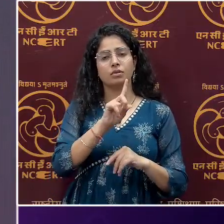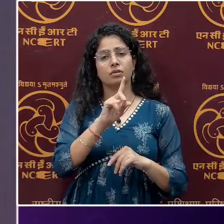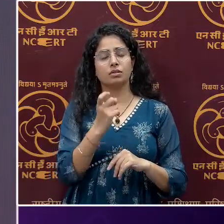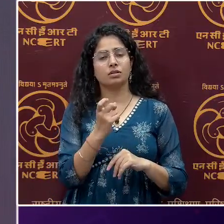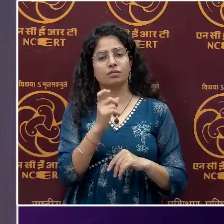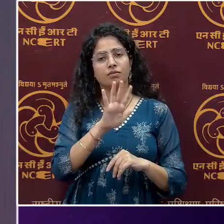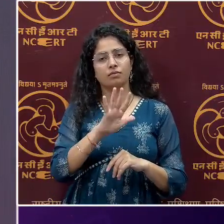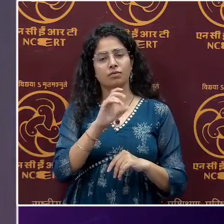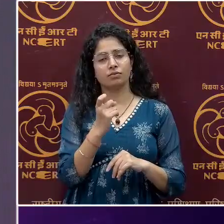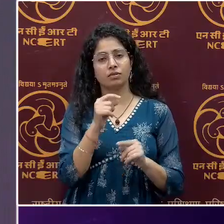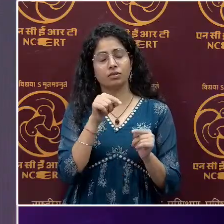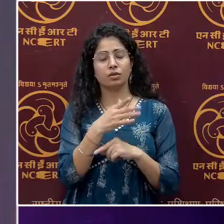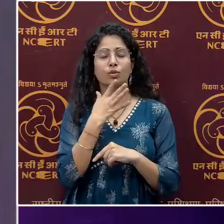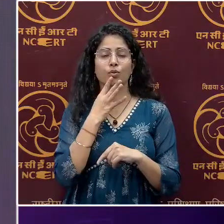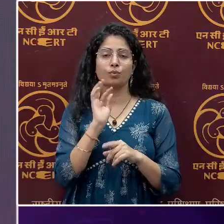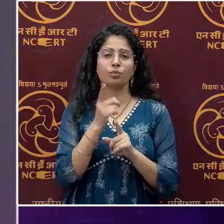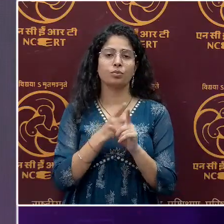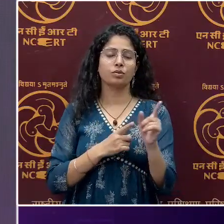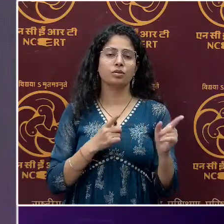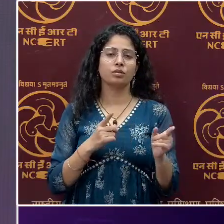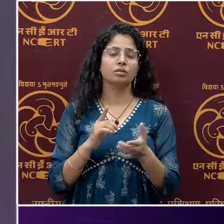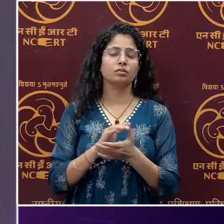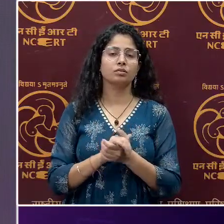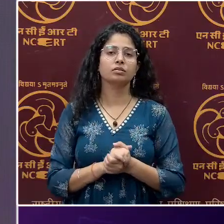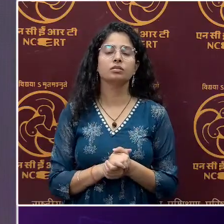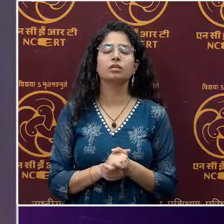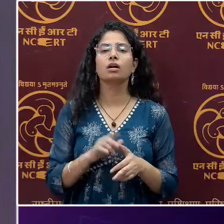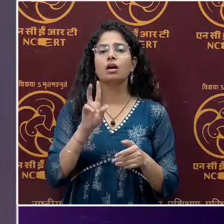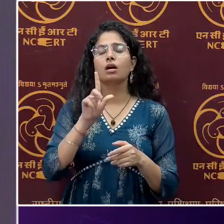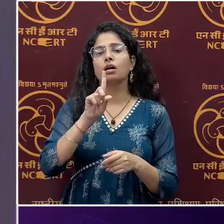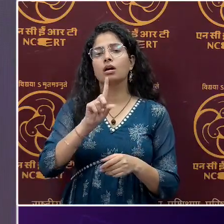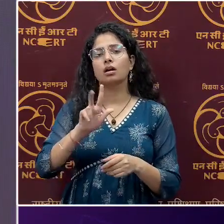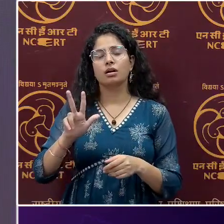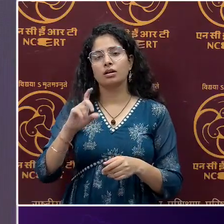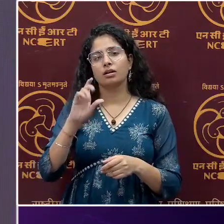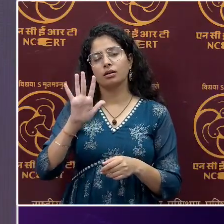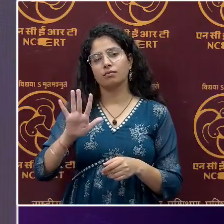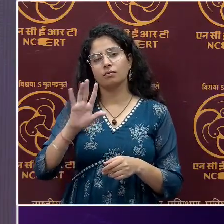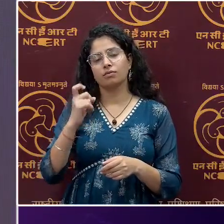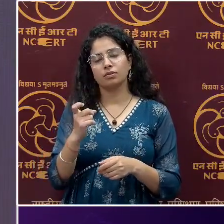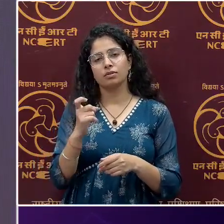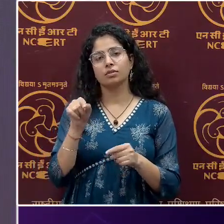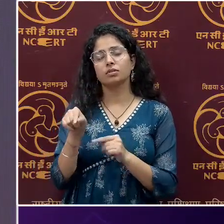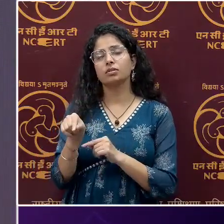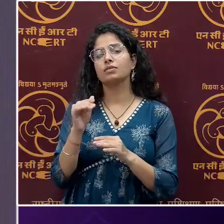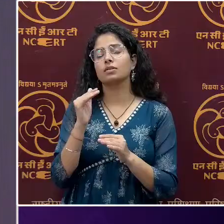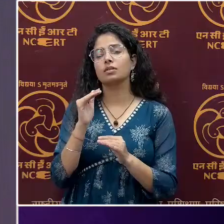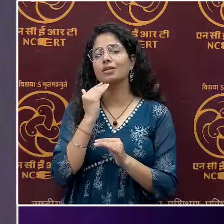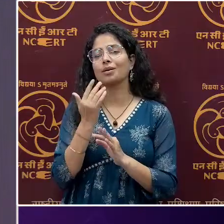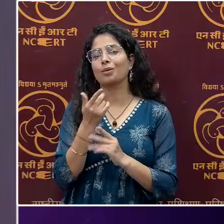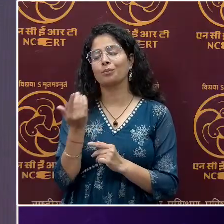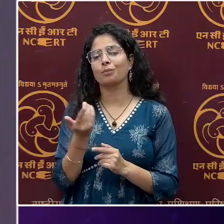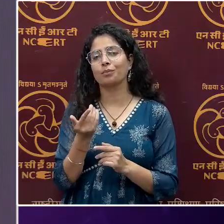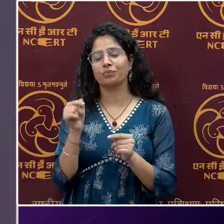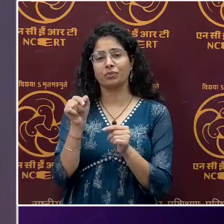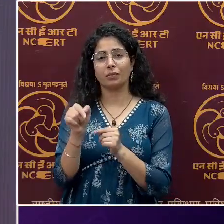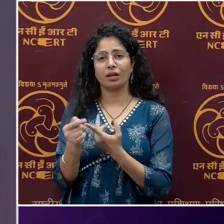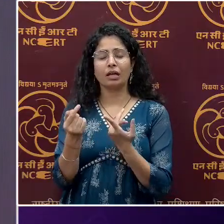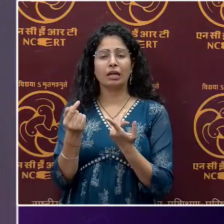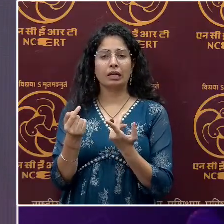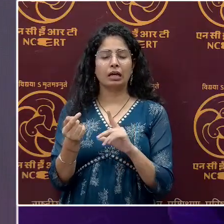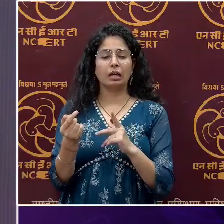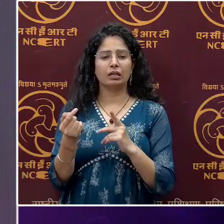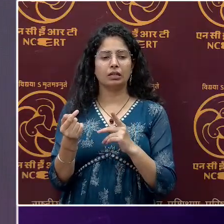very significant year in the history, and 1857 we all know a war, like a revolt